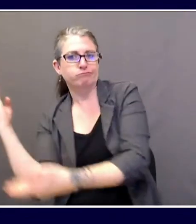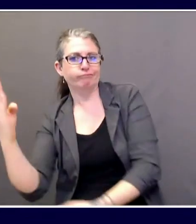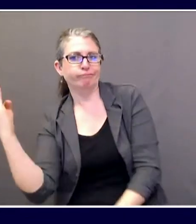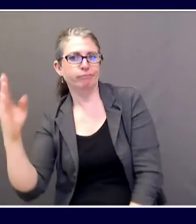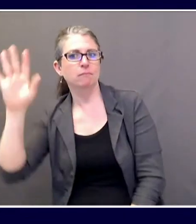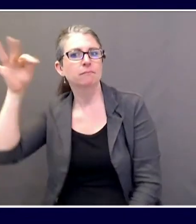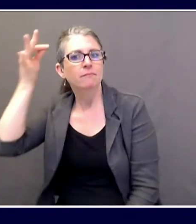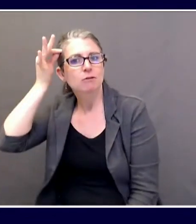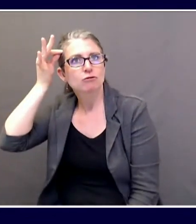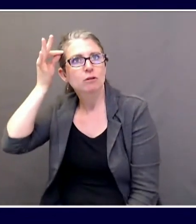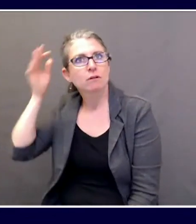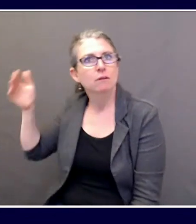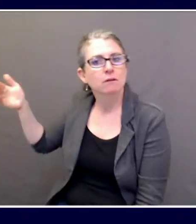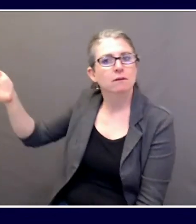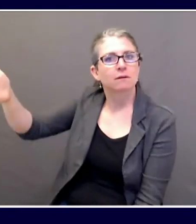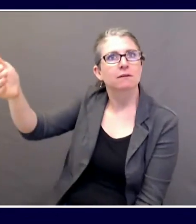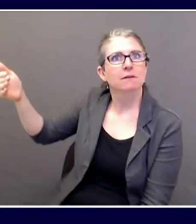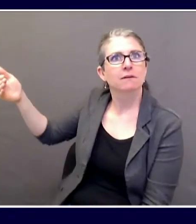the state supply.